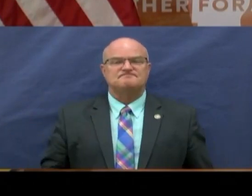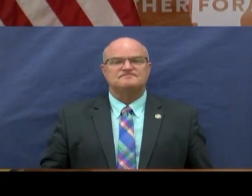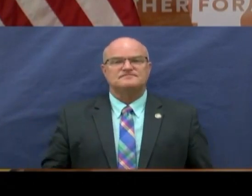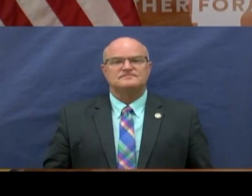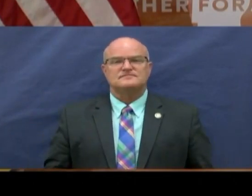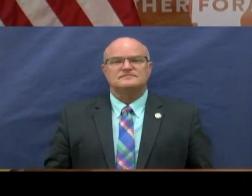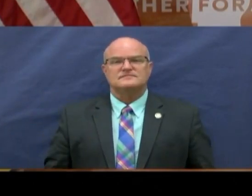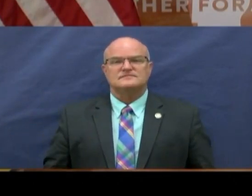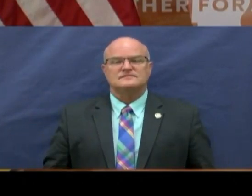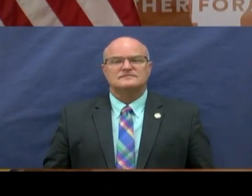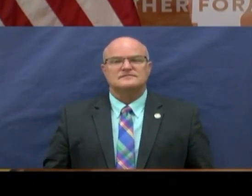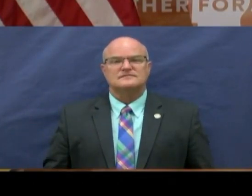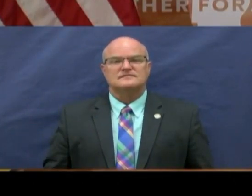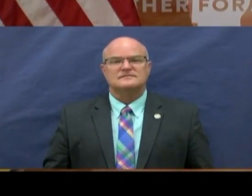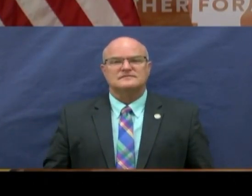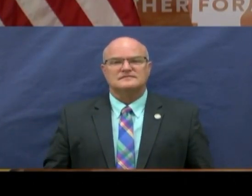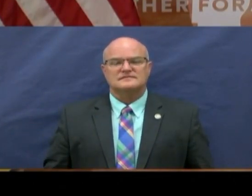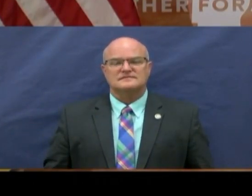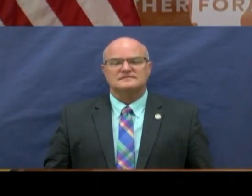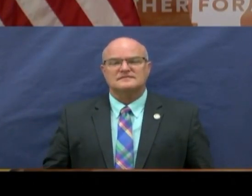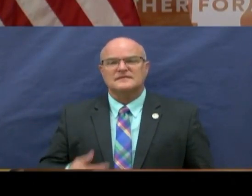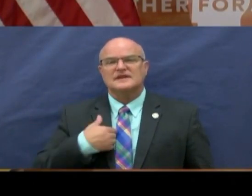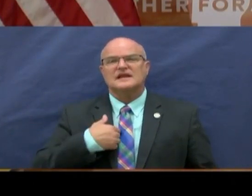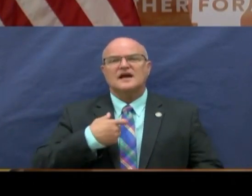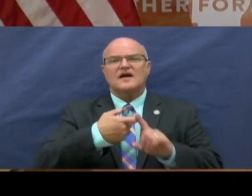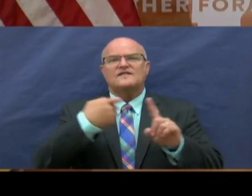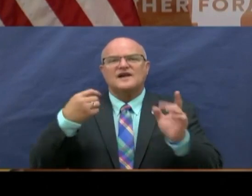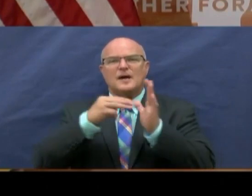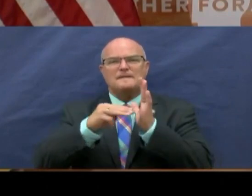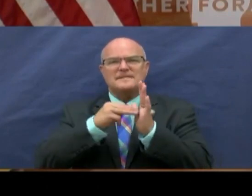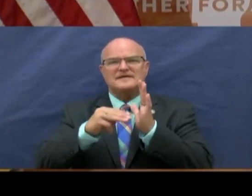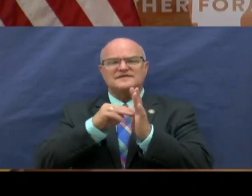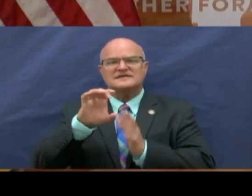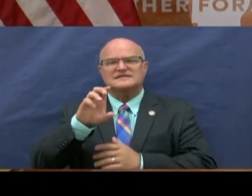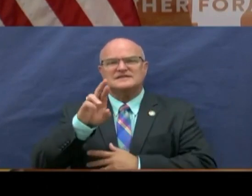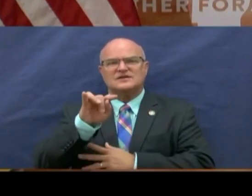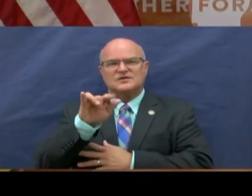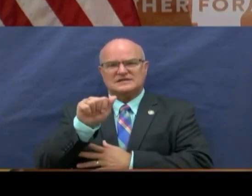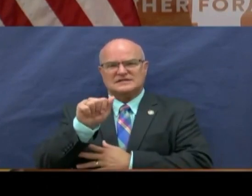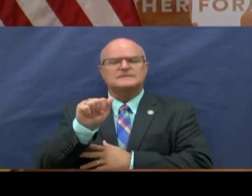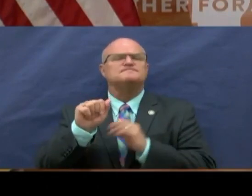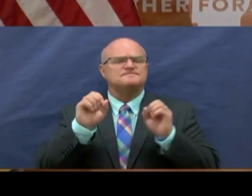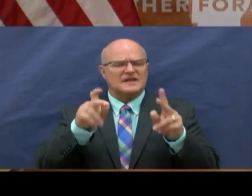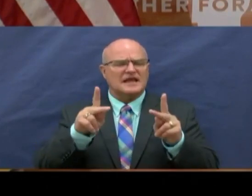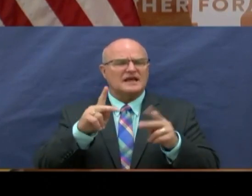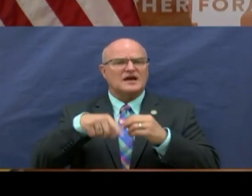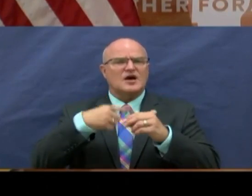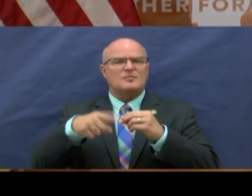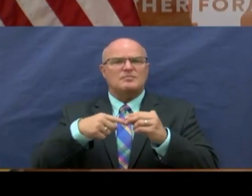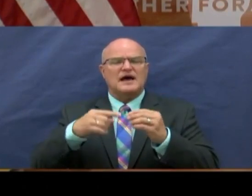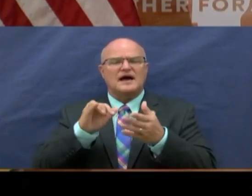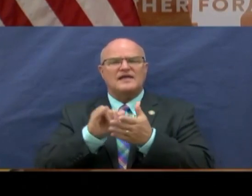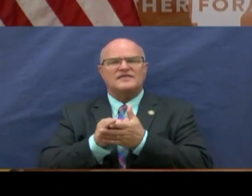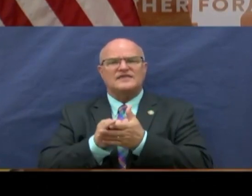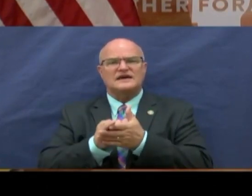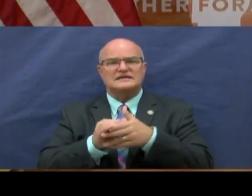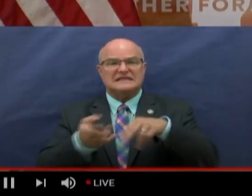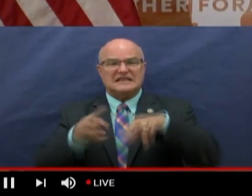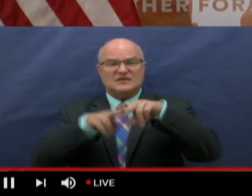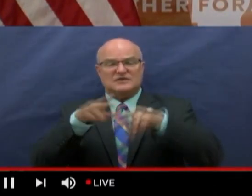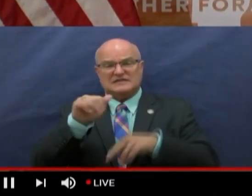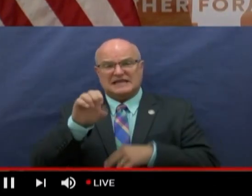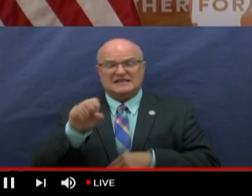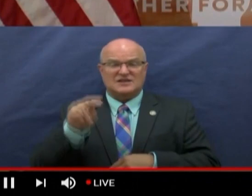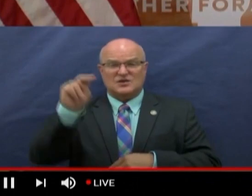Rosita Holden out of Memphis, Tennessee. In regards to the increase in cases